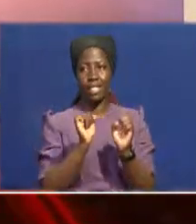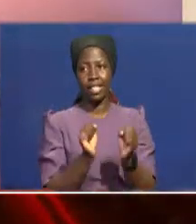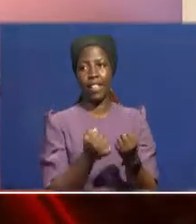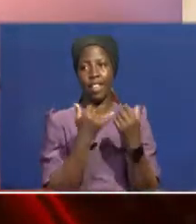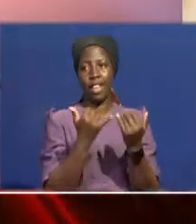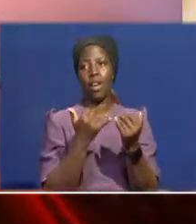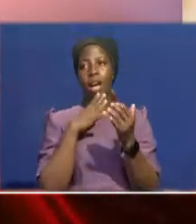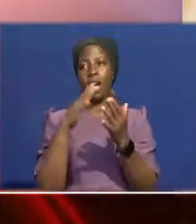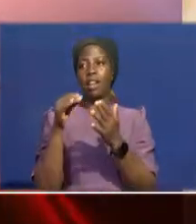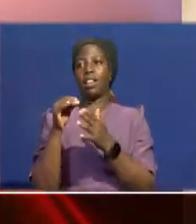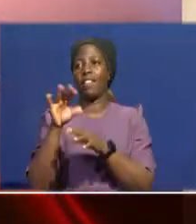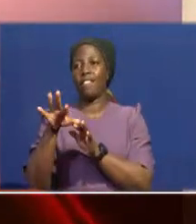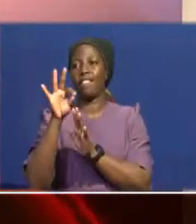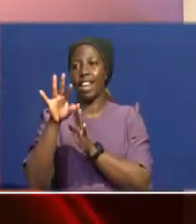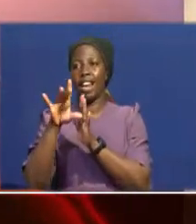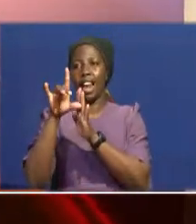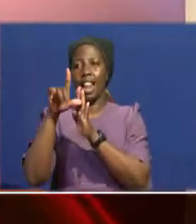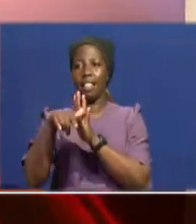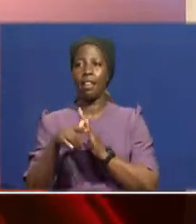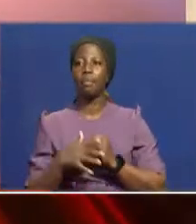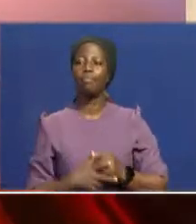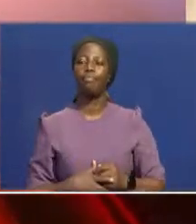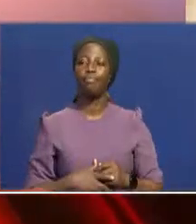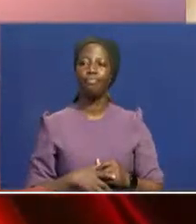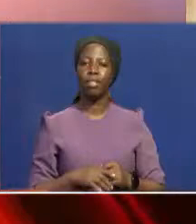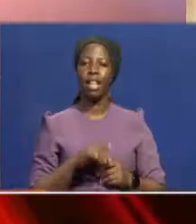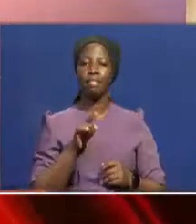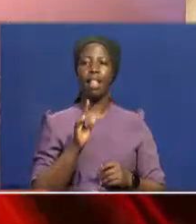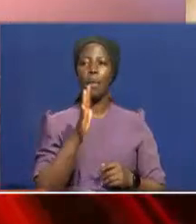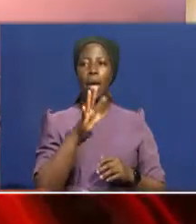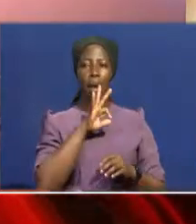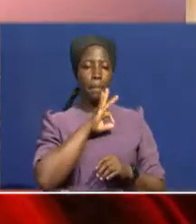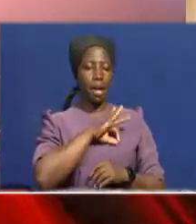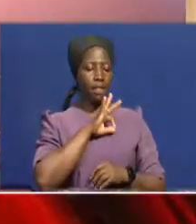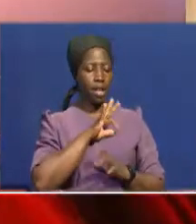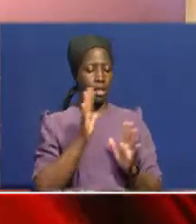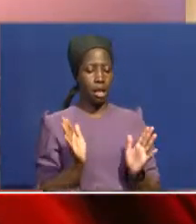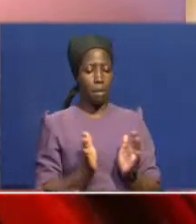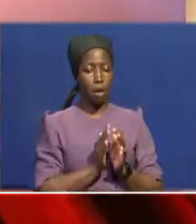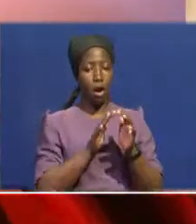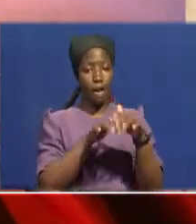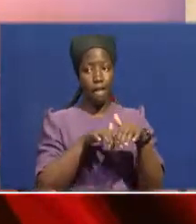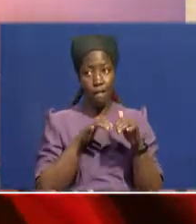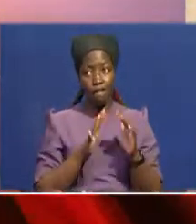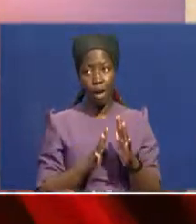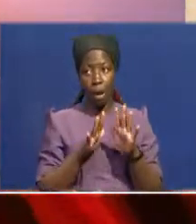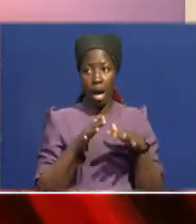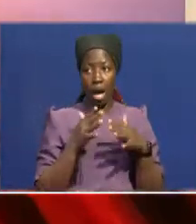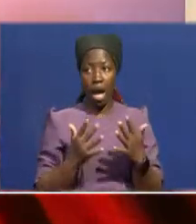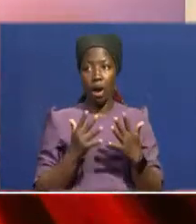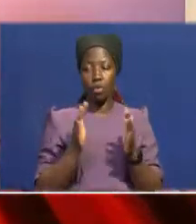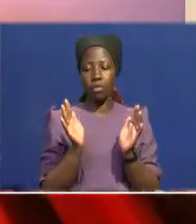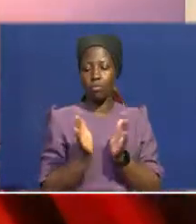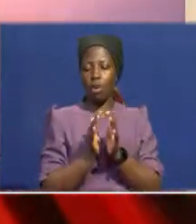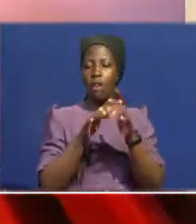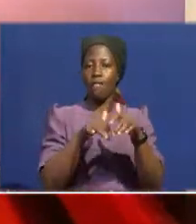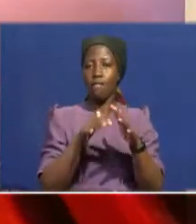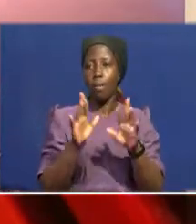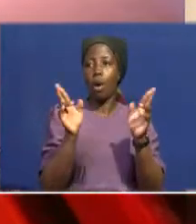main impact of this report and how it will benefit smallholder farmers is the fact that smallholder farmers